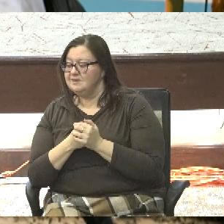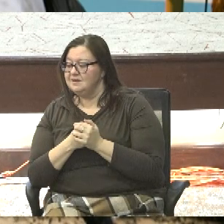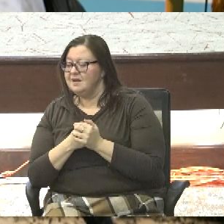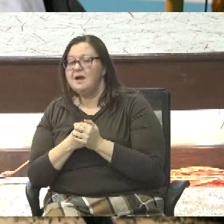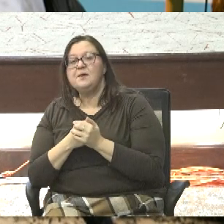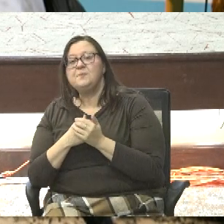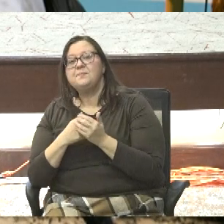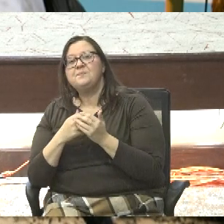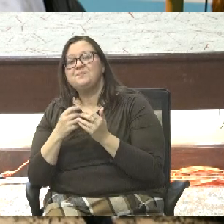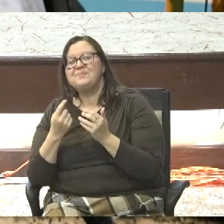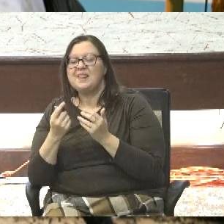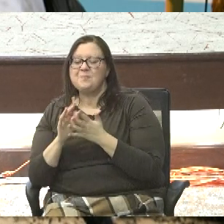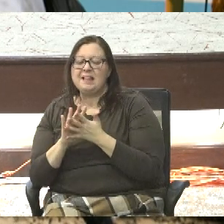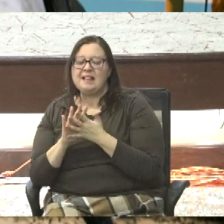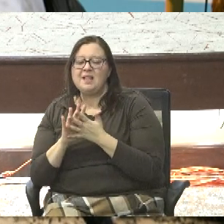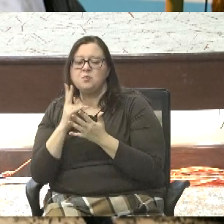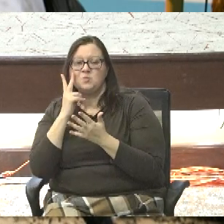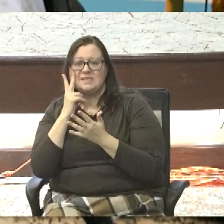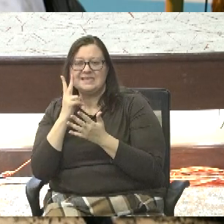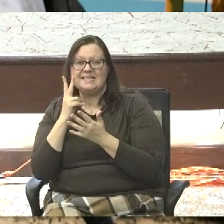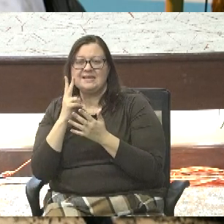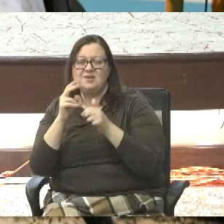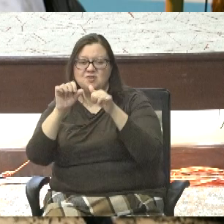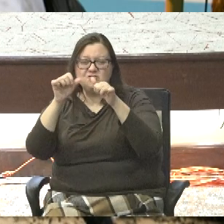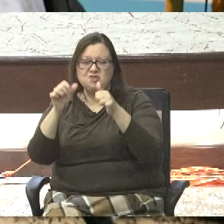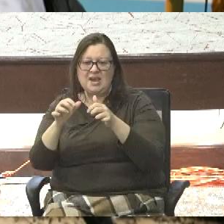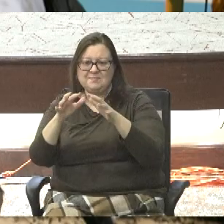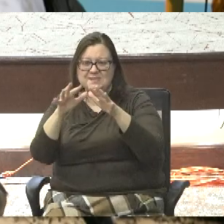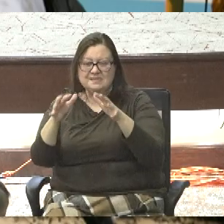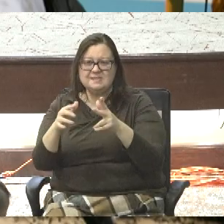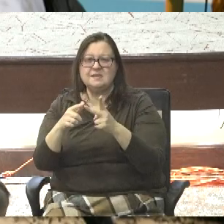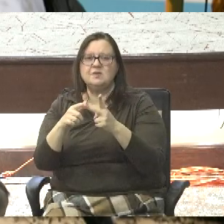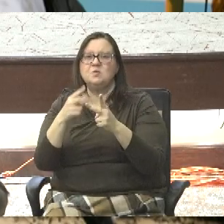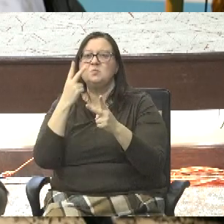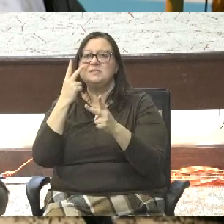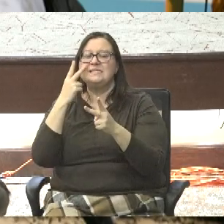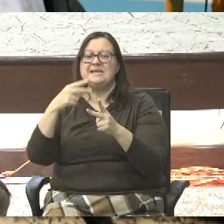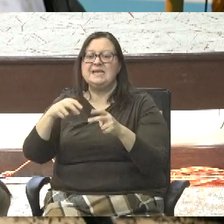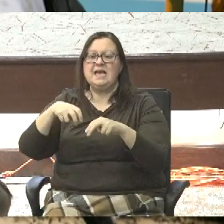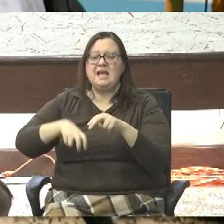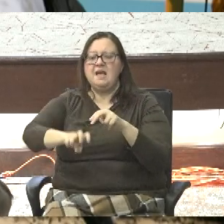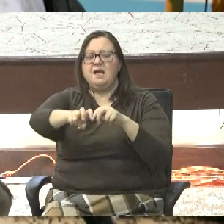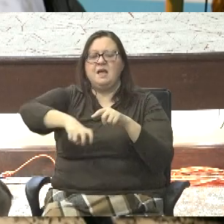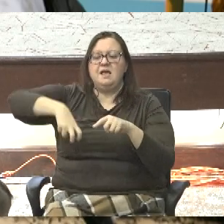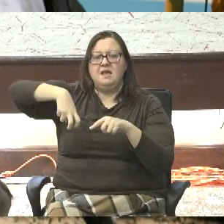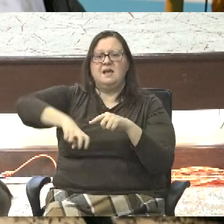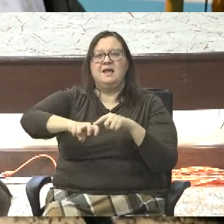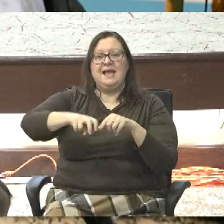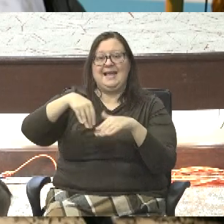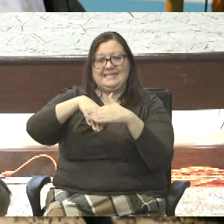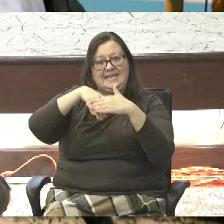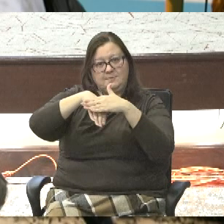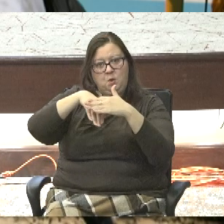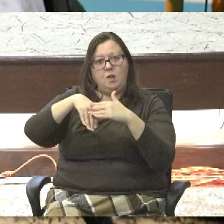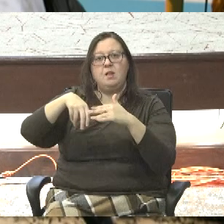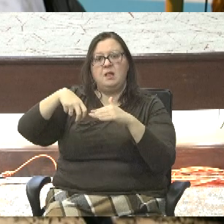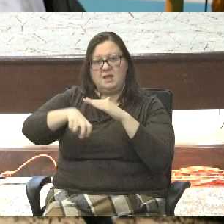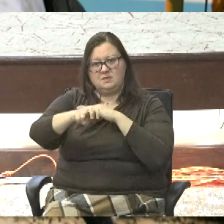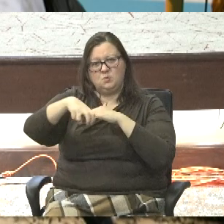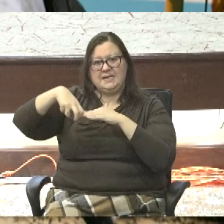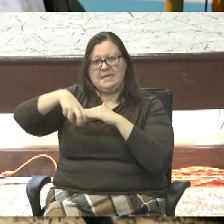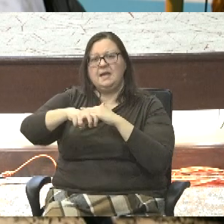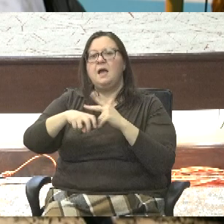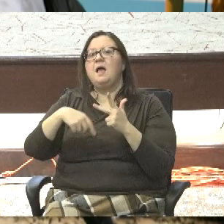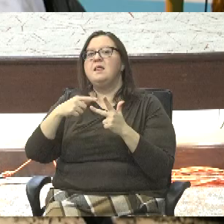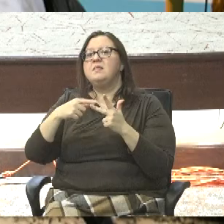great area. As I mentioned, you see the shade cells. There's accessible pendulum swing that will be coming in. And then